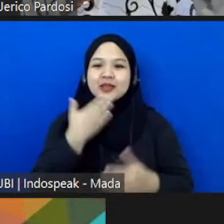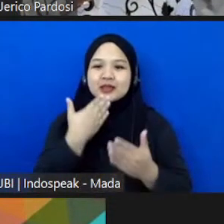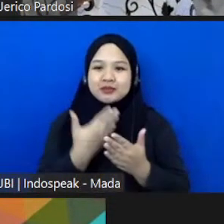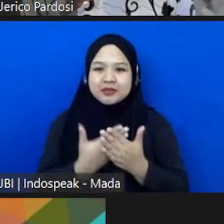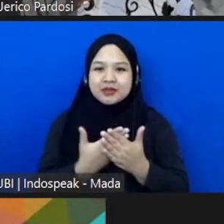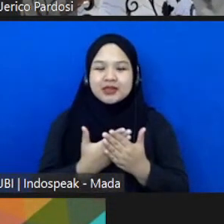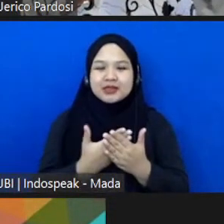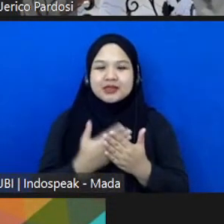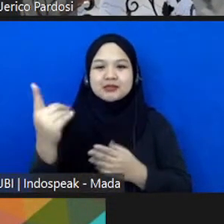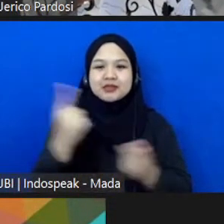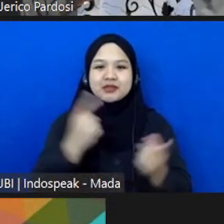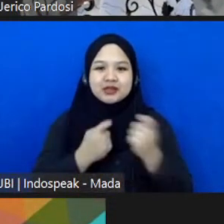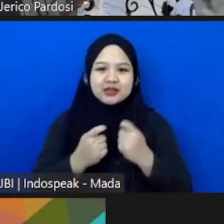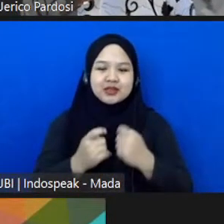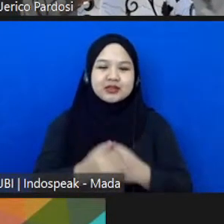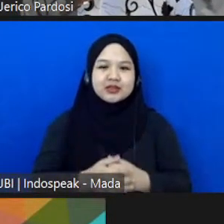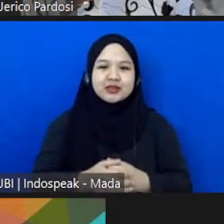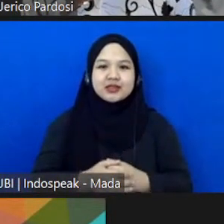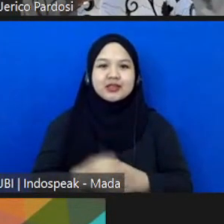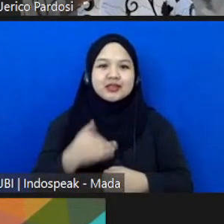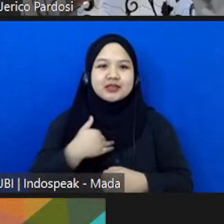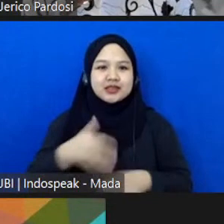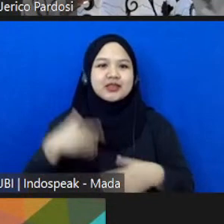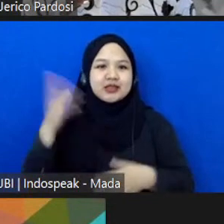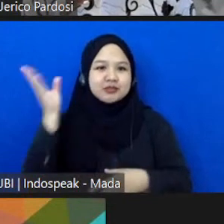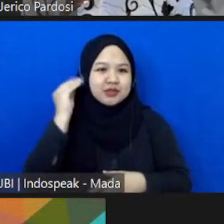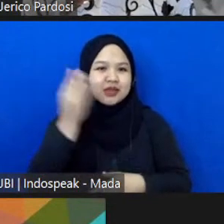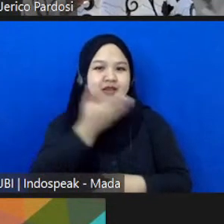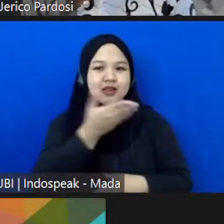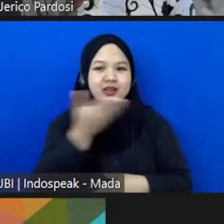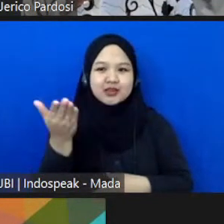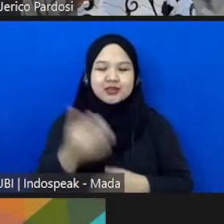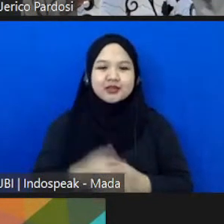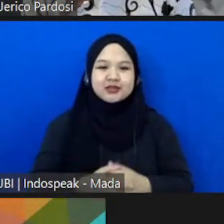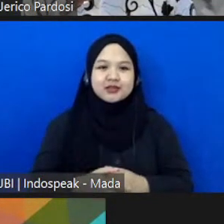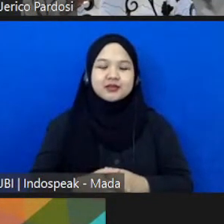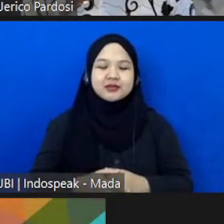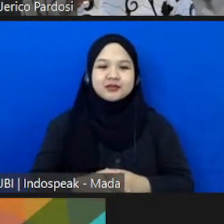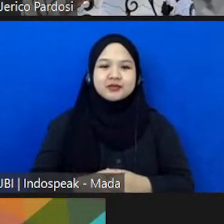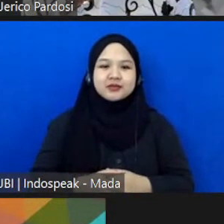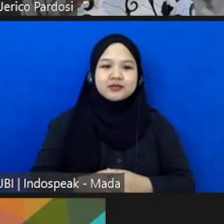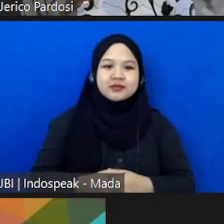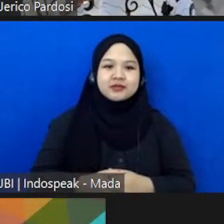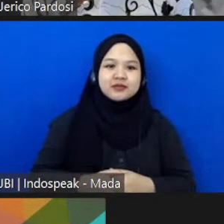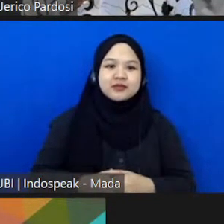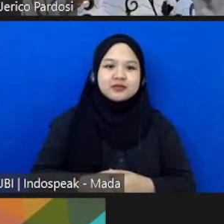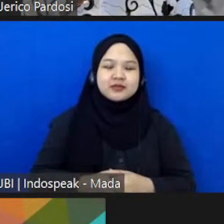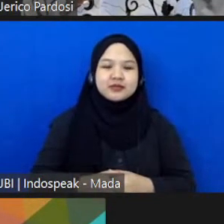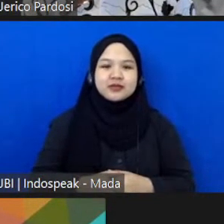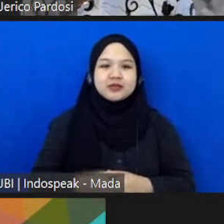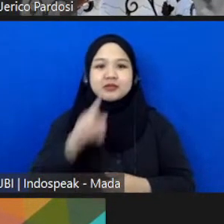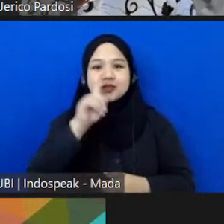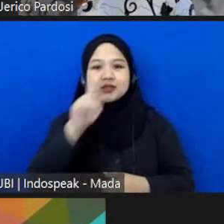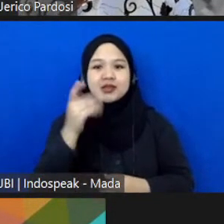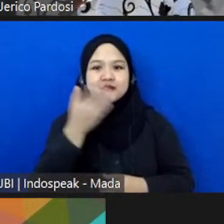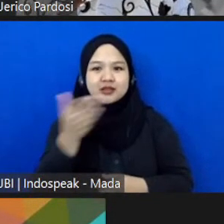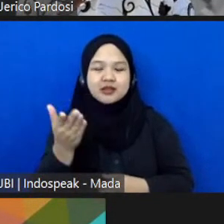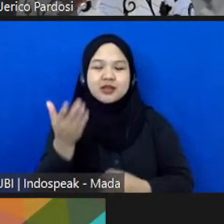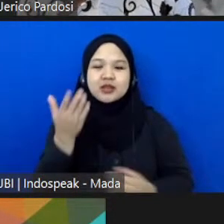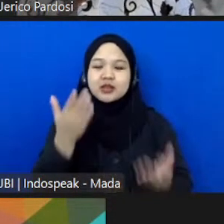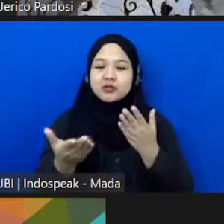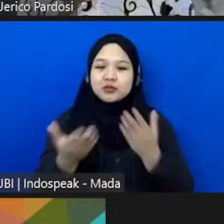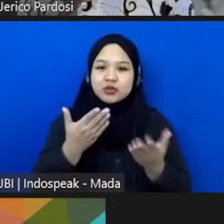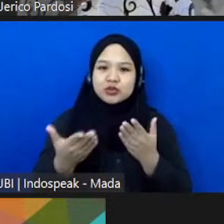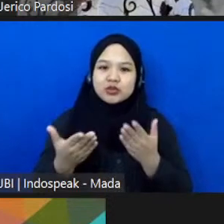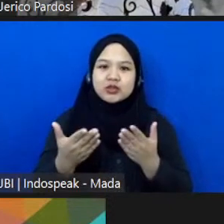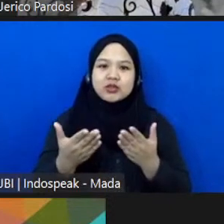Aliza. Really great to hear from you again. And Vivek, for your question, and I believe that probably you're even